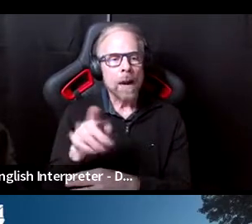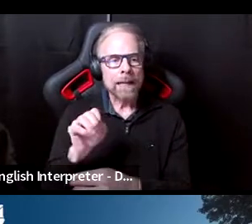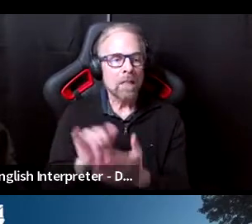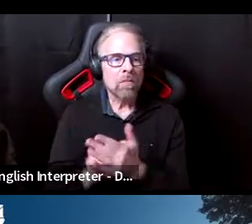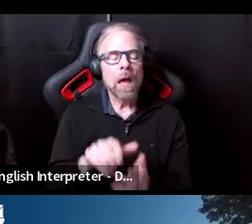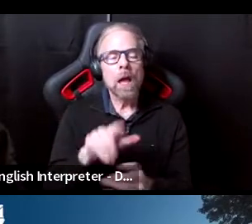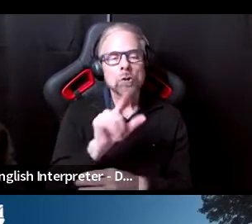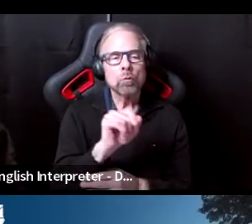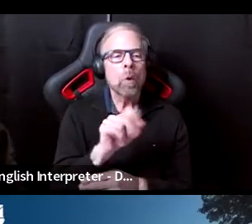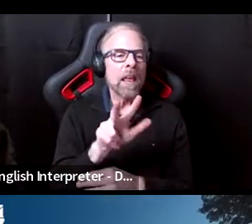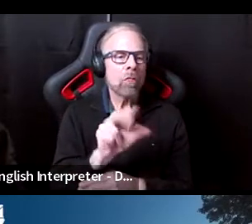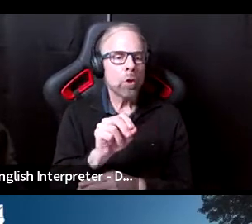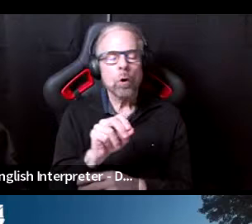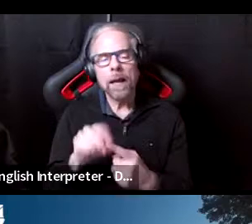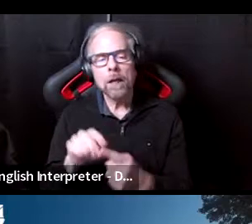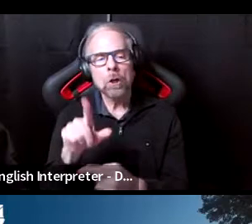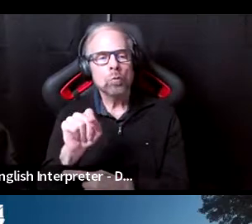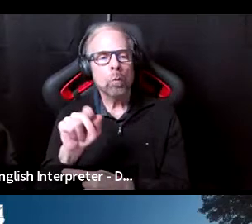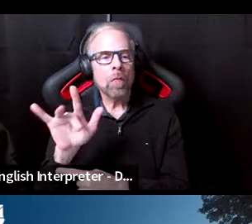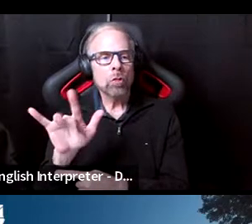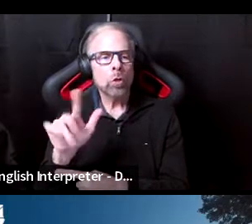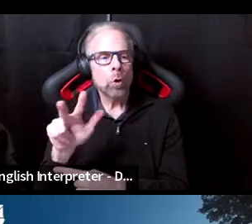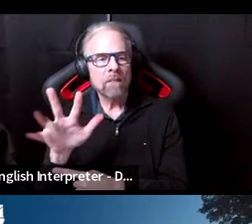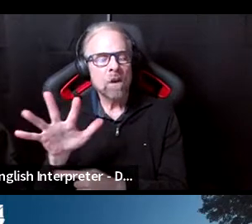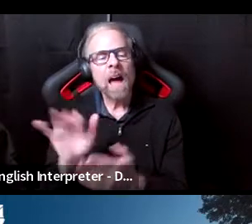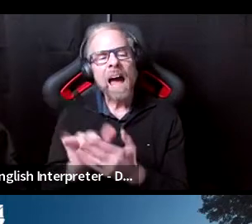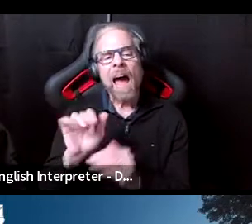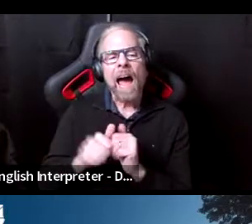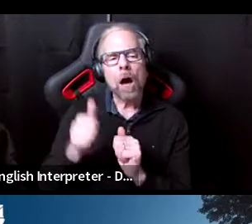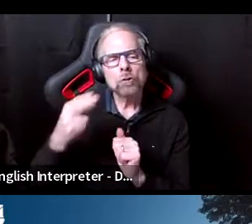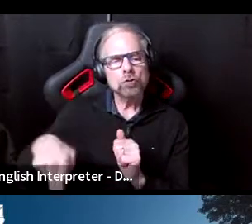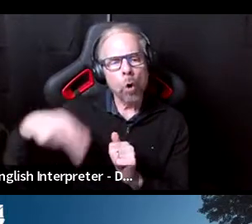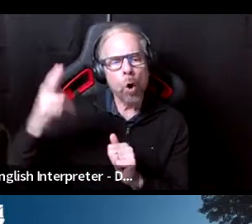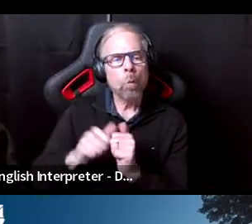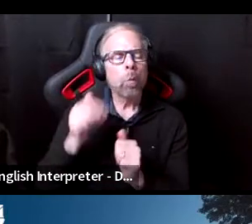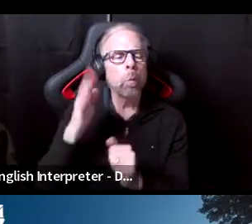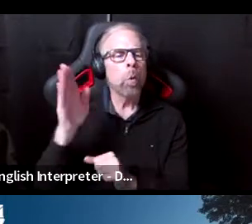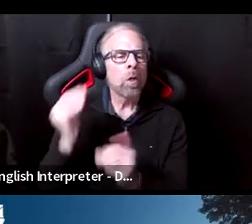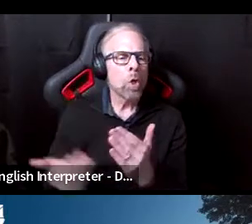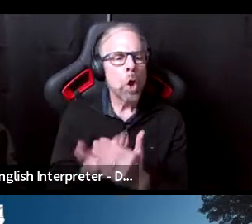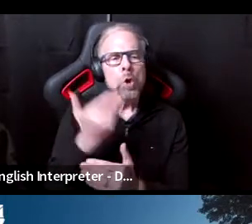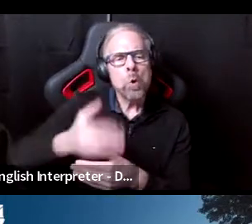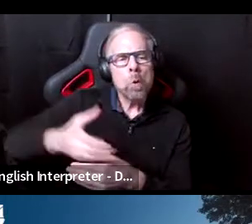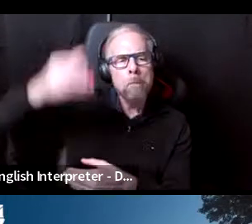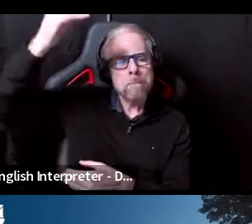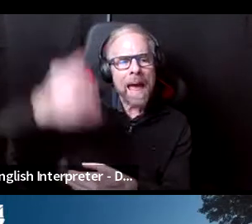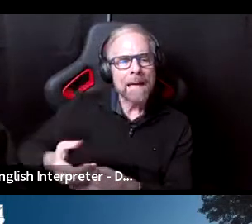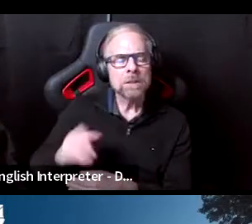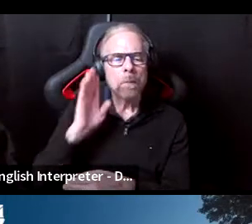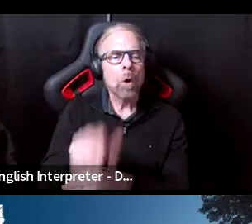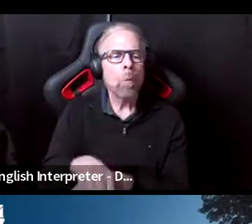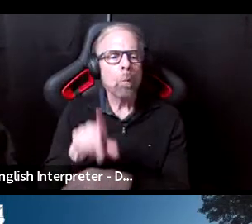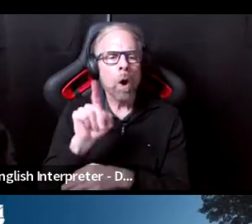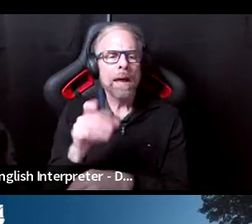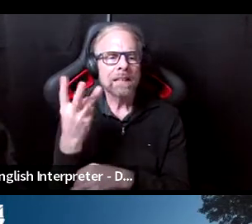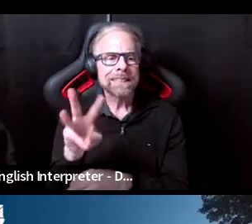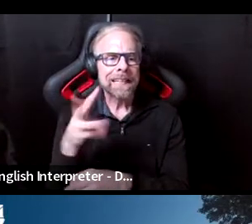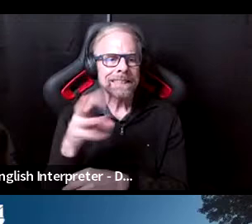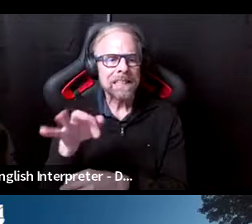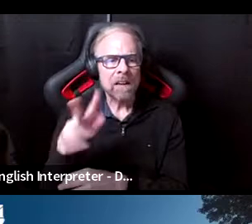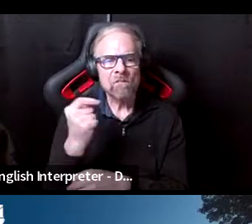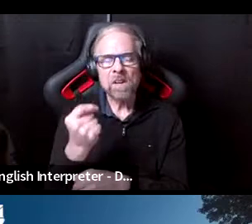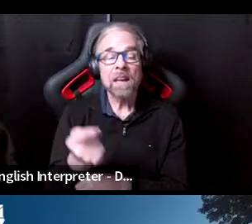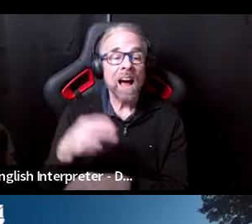how tall will the new mast be? Will 116 feet be tall enough for the new dredge to be able to